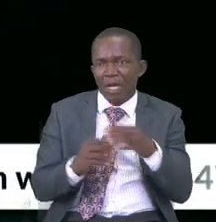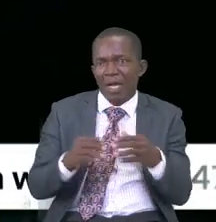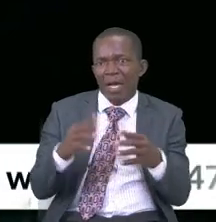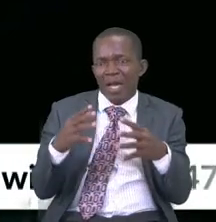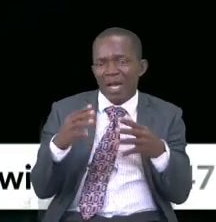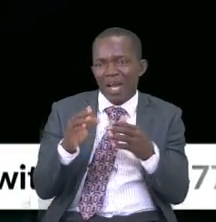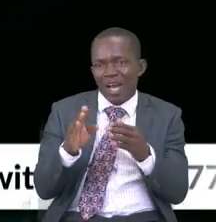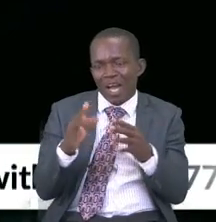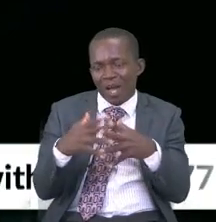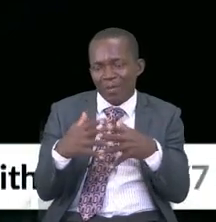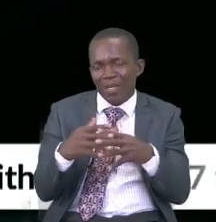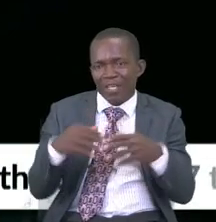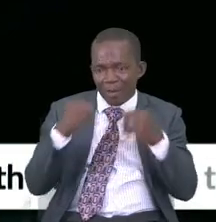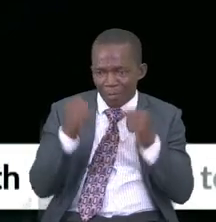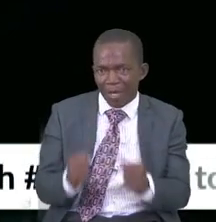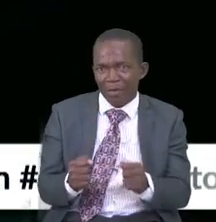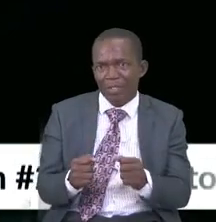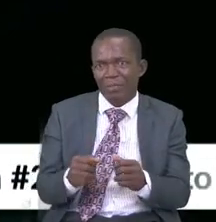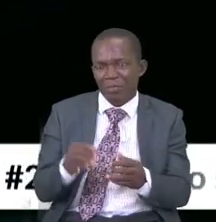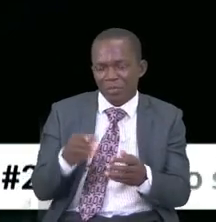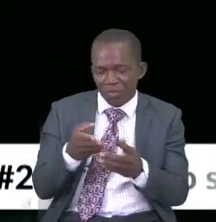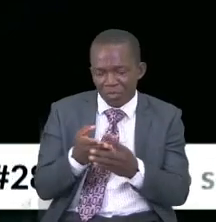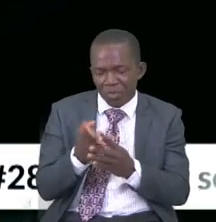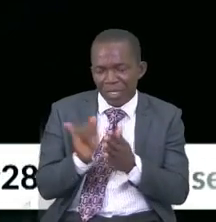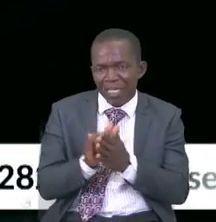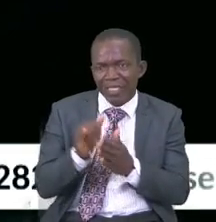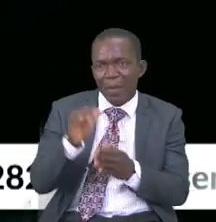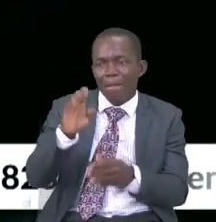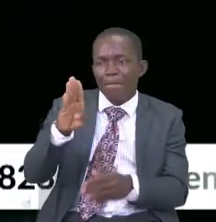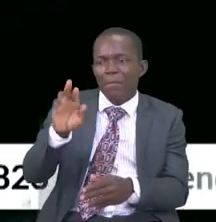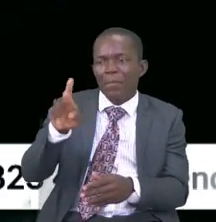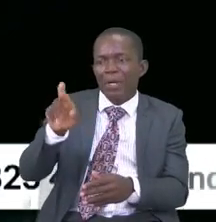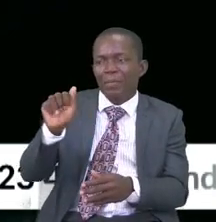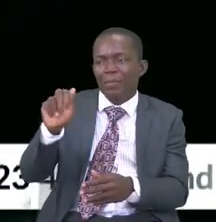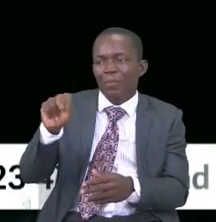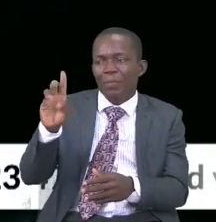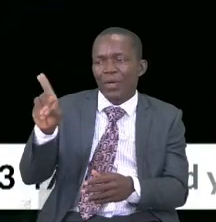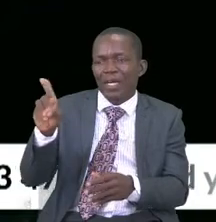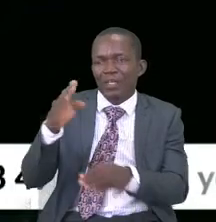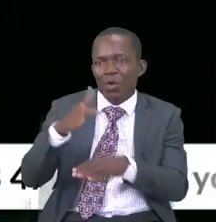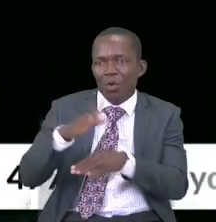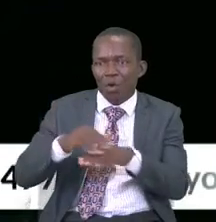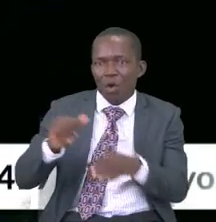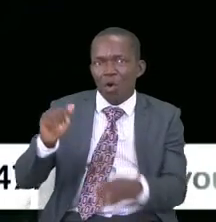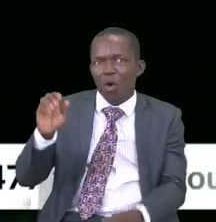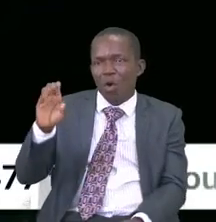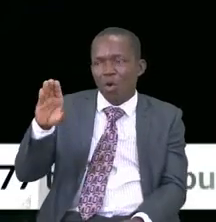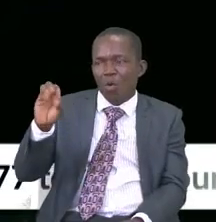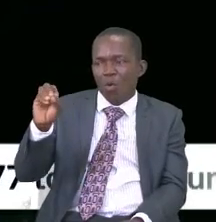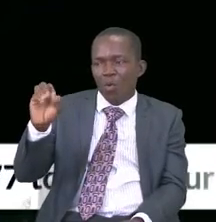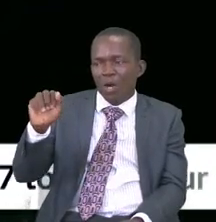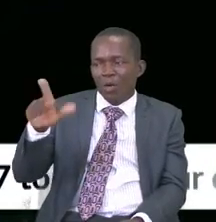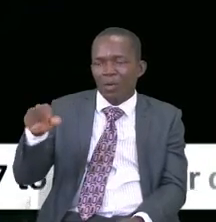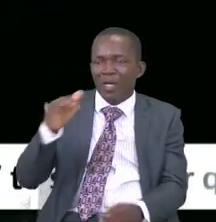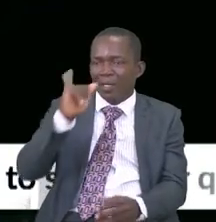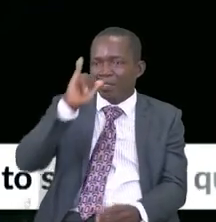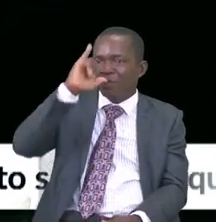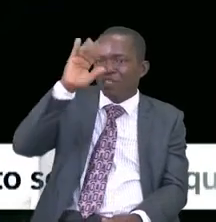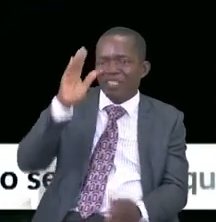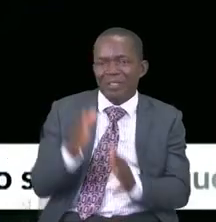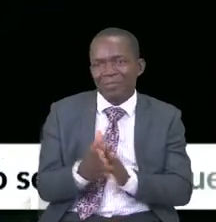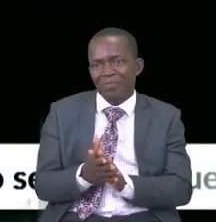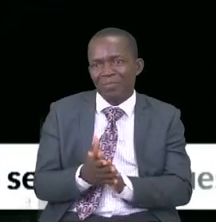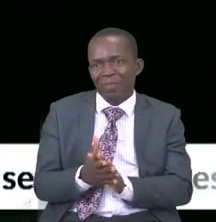drink brand Coca-Cola. It is a premature, that is something that goes before